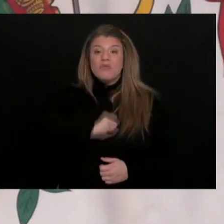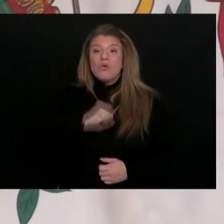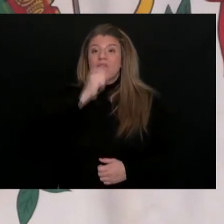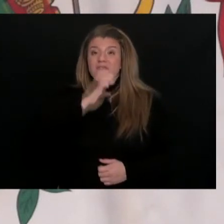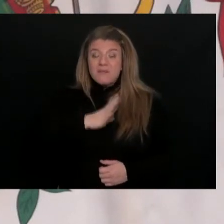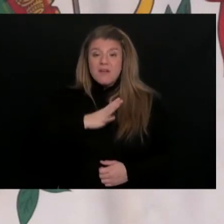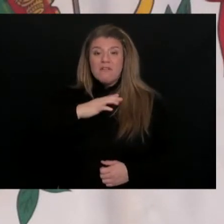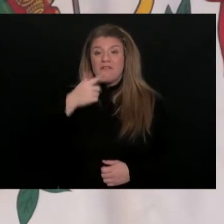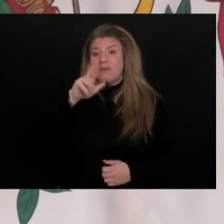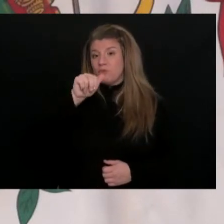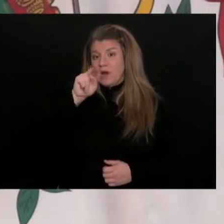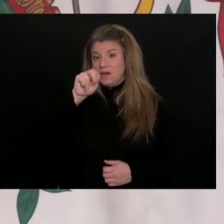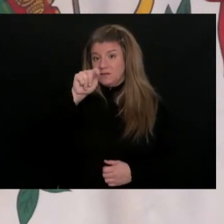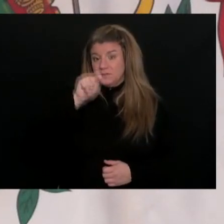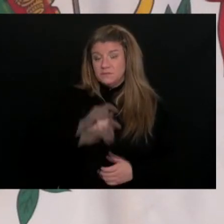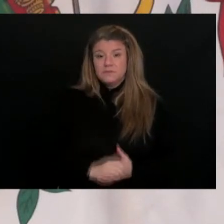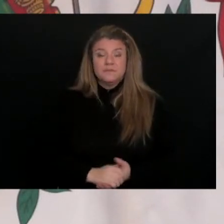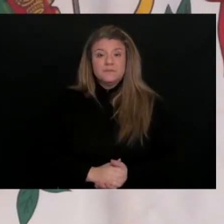Grant County.